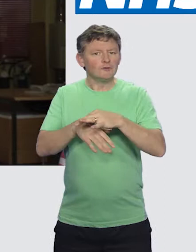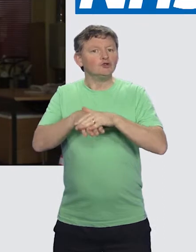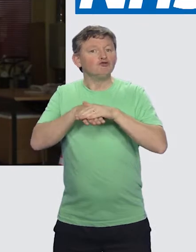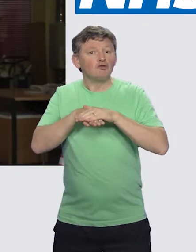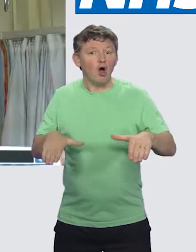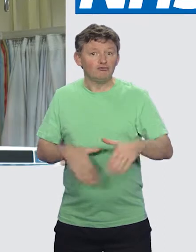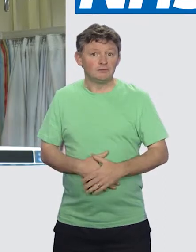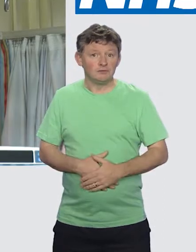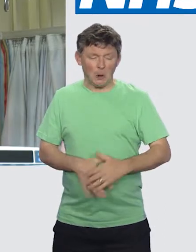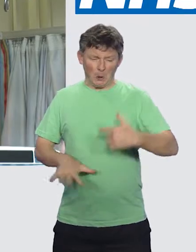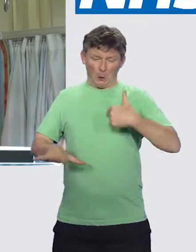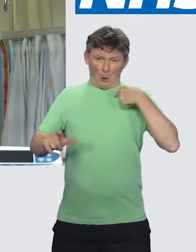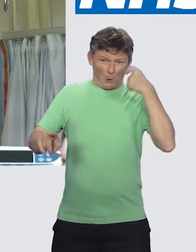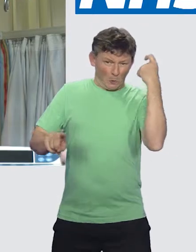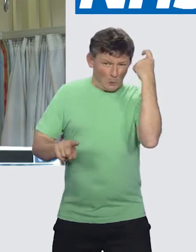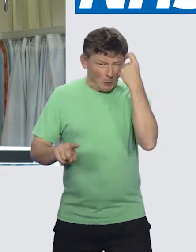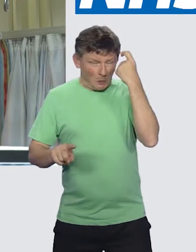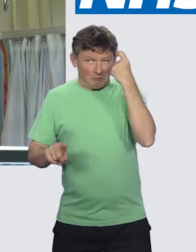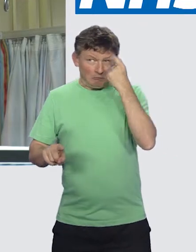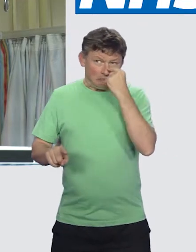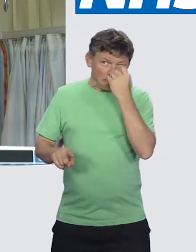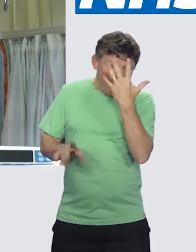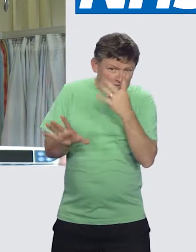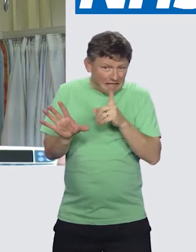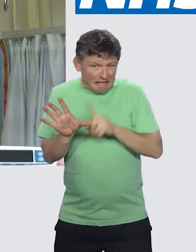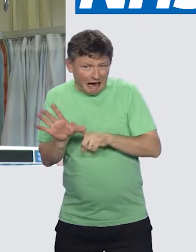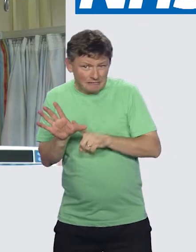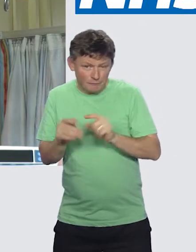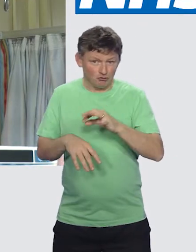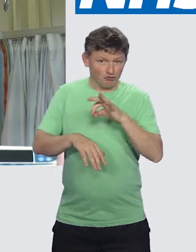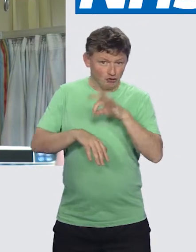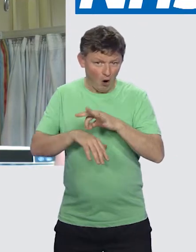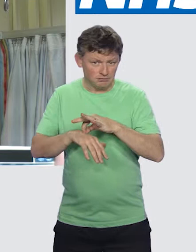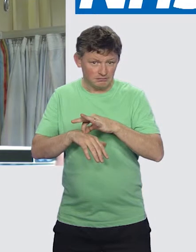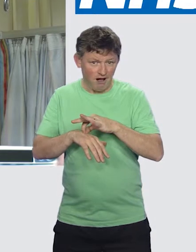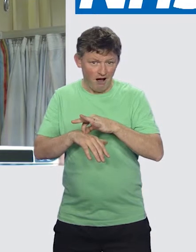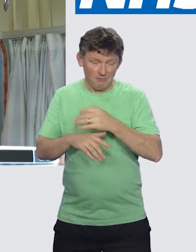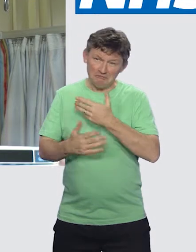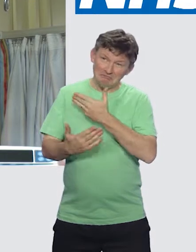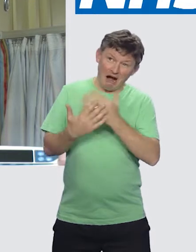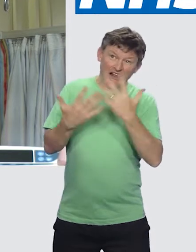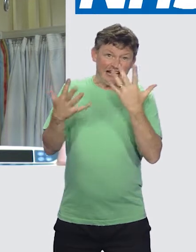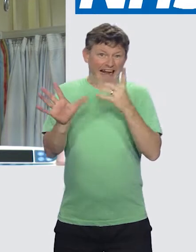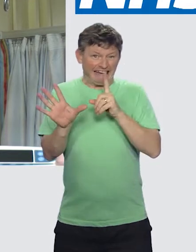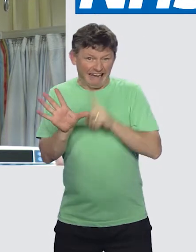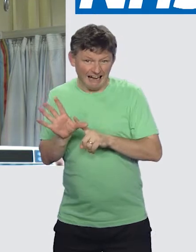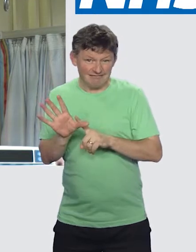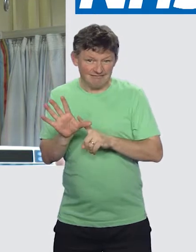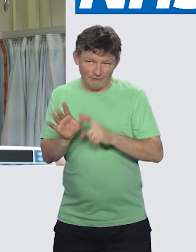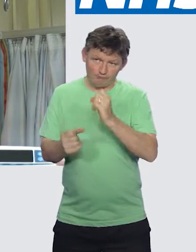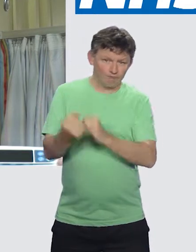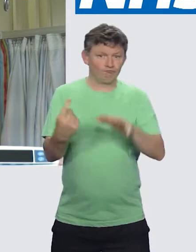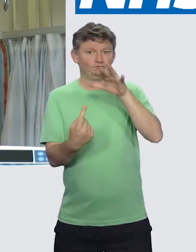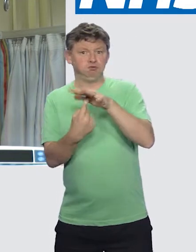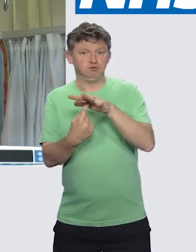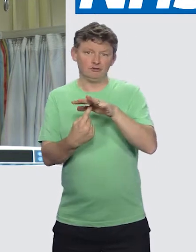My goodness me, let me work that out. Well, it takes 5 years to train to be a doctor, and then it takes probably about another 10 years to become a consultant.